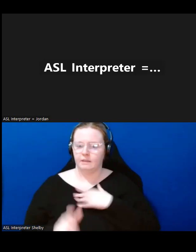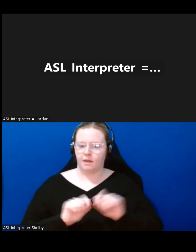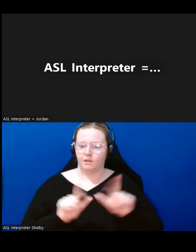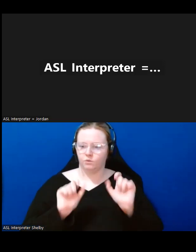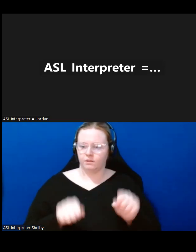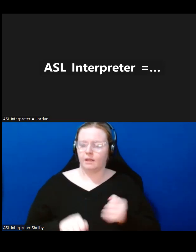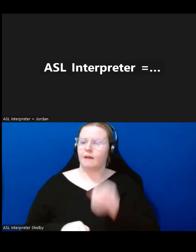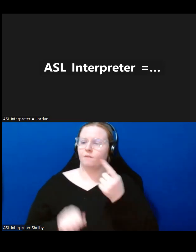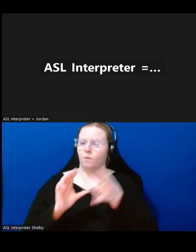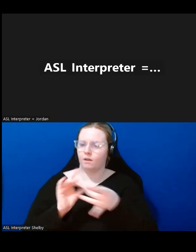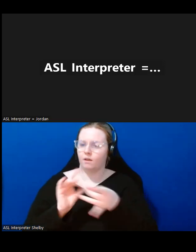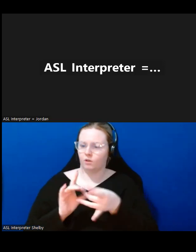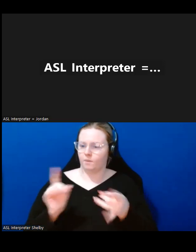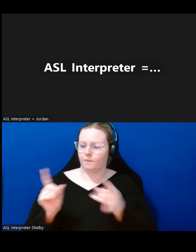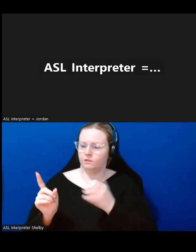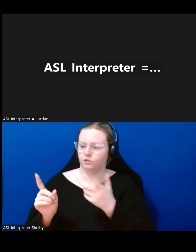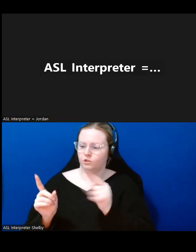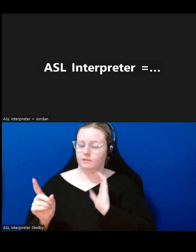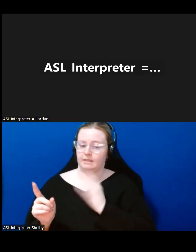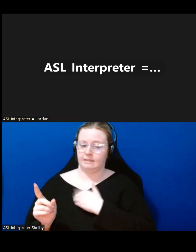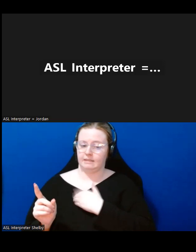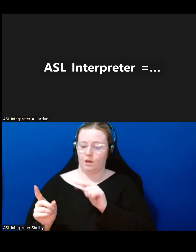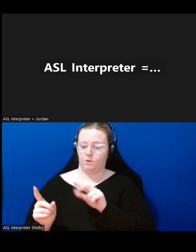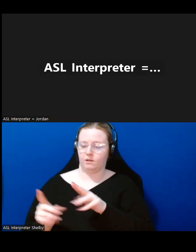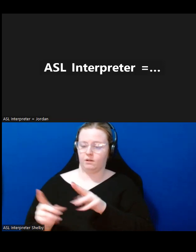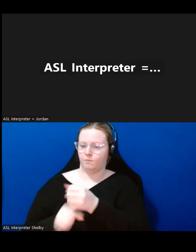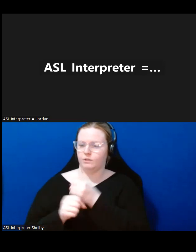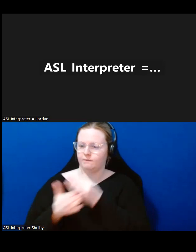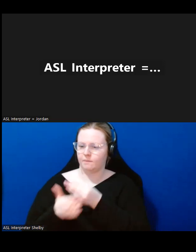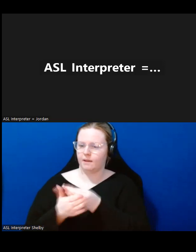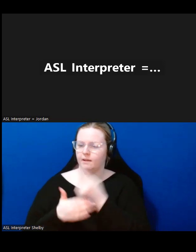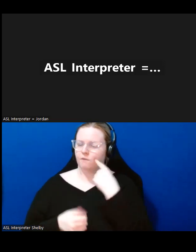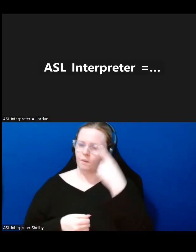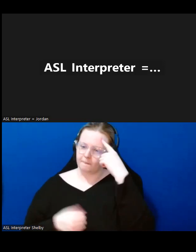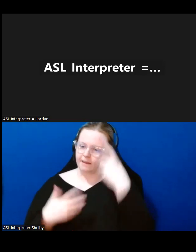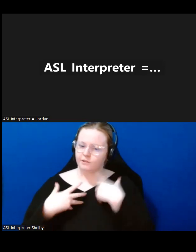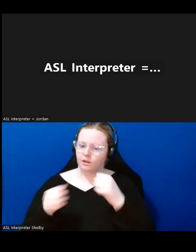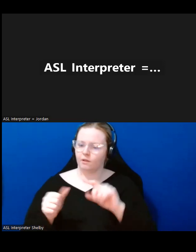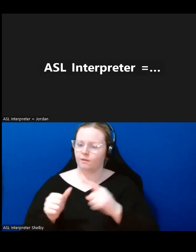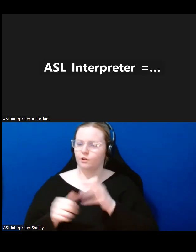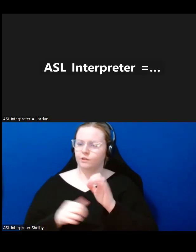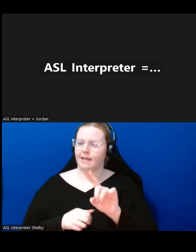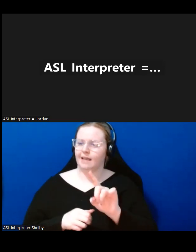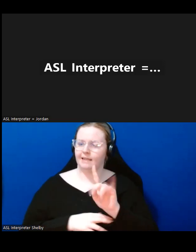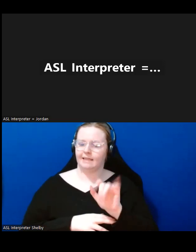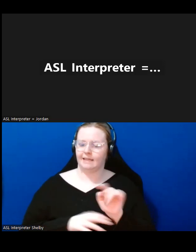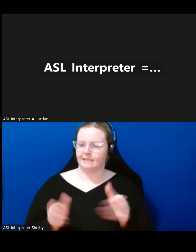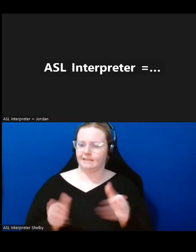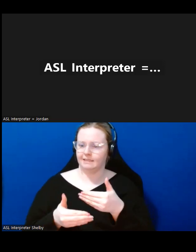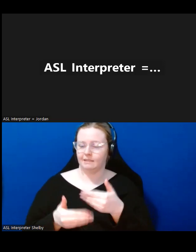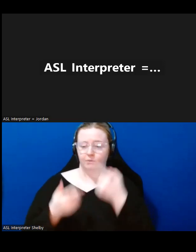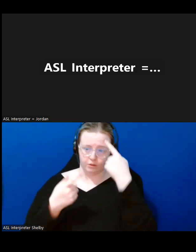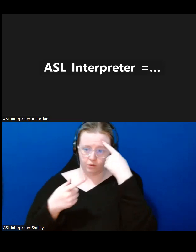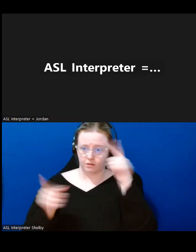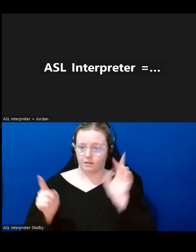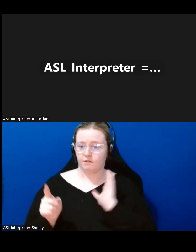club received funding for the mental health first aid kits. This worked so well that our group still wanted to gather weekly for a